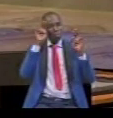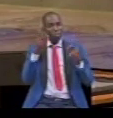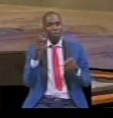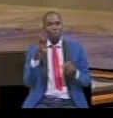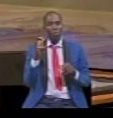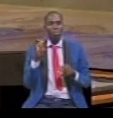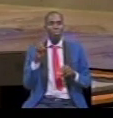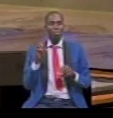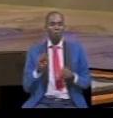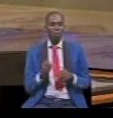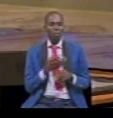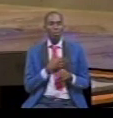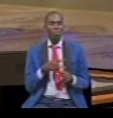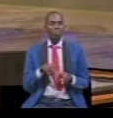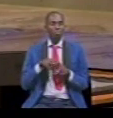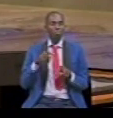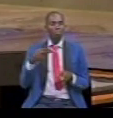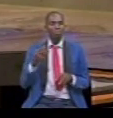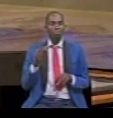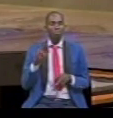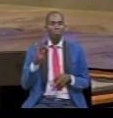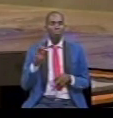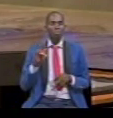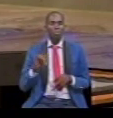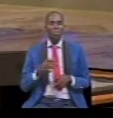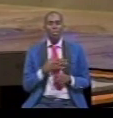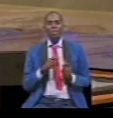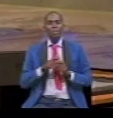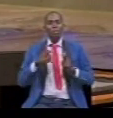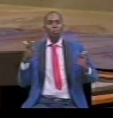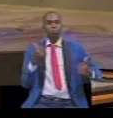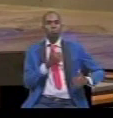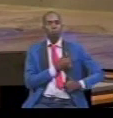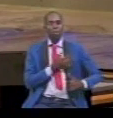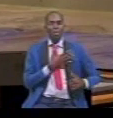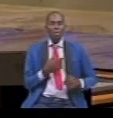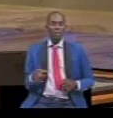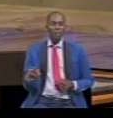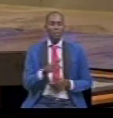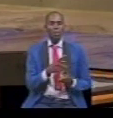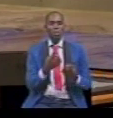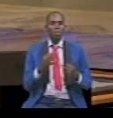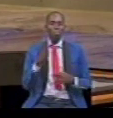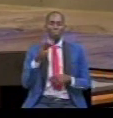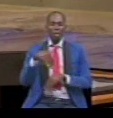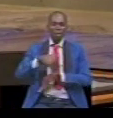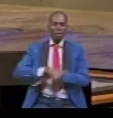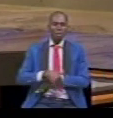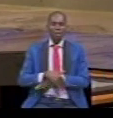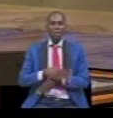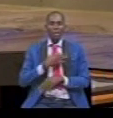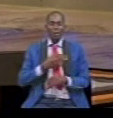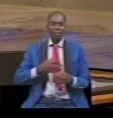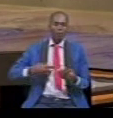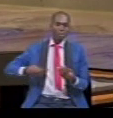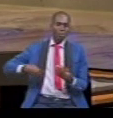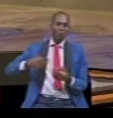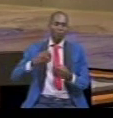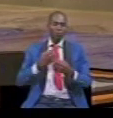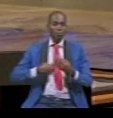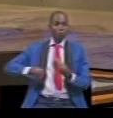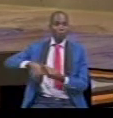and a great host. And they came by night, and they compassed the city